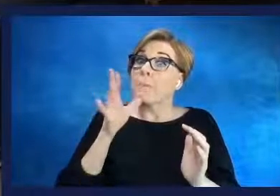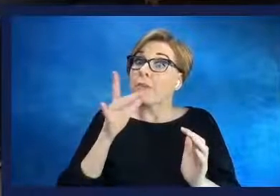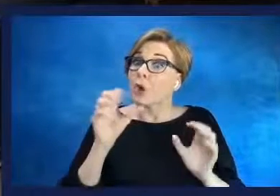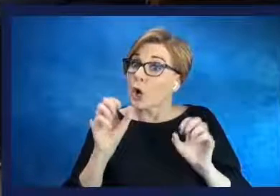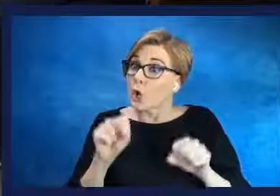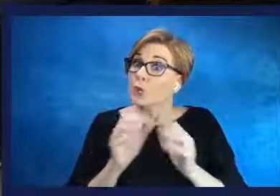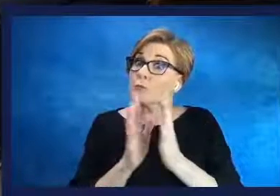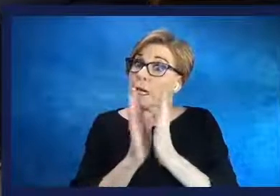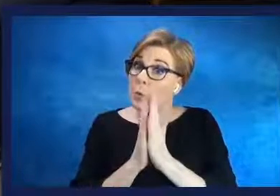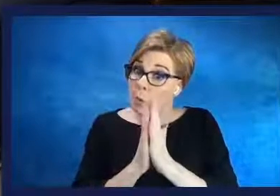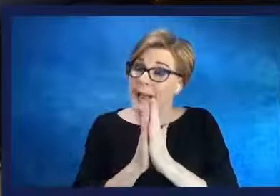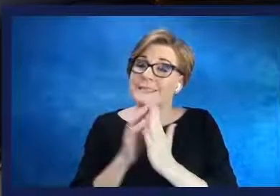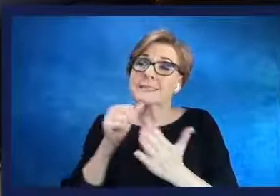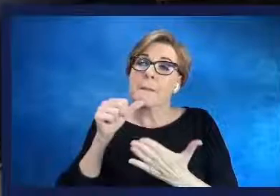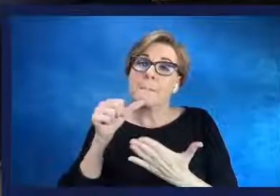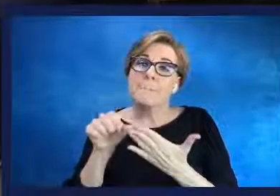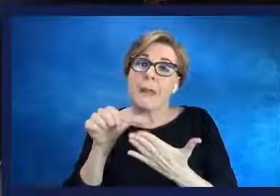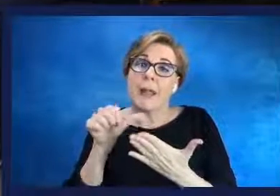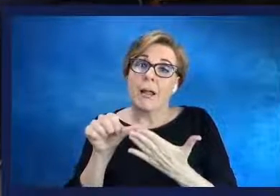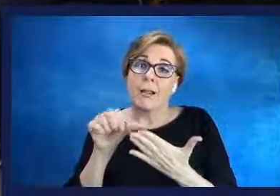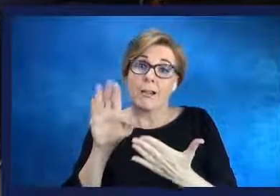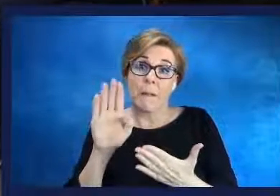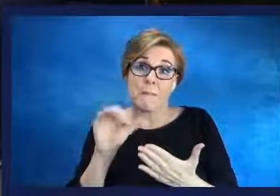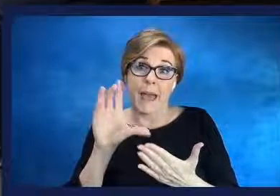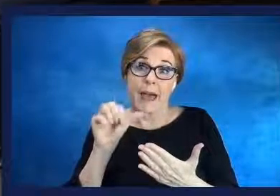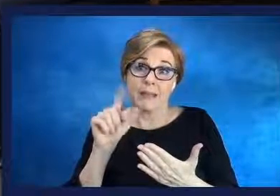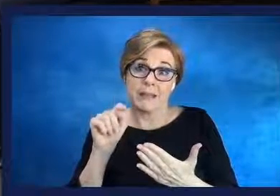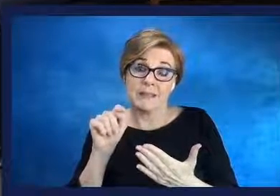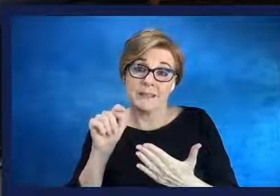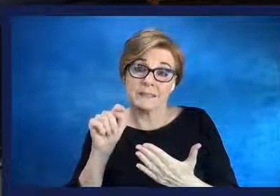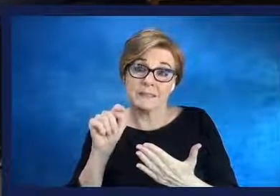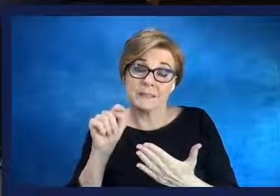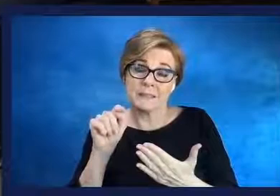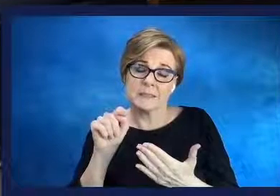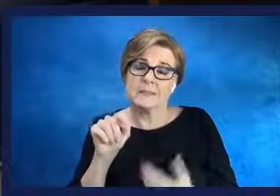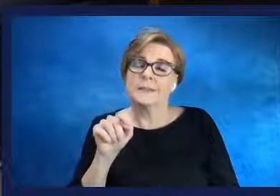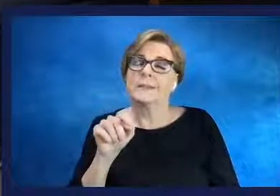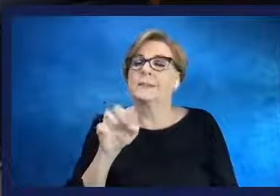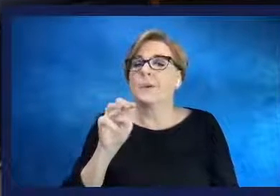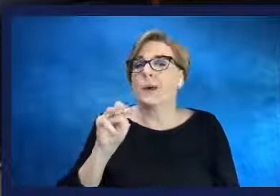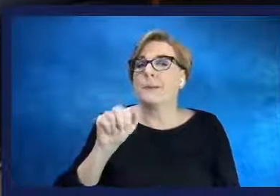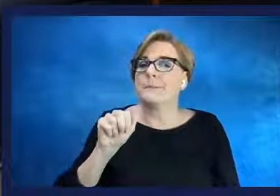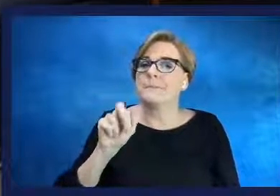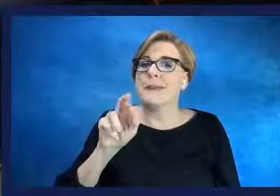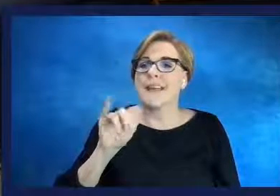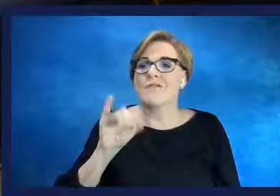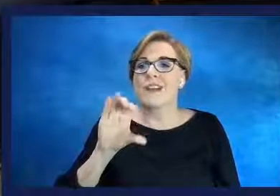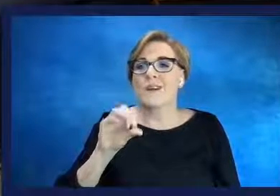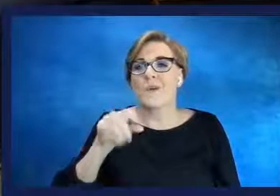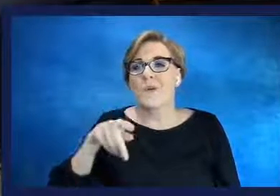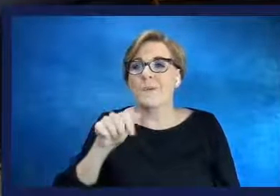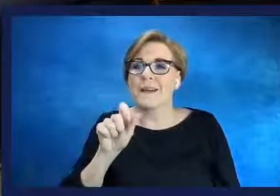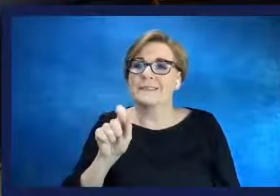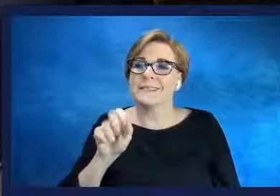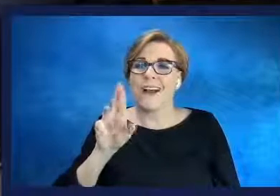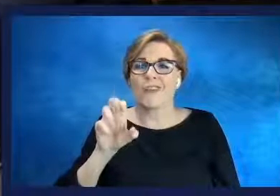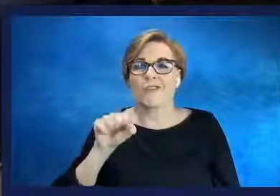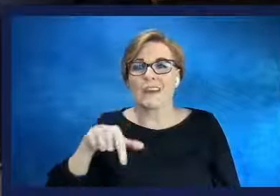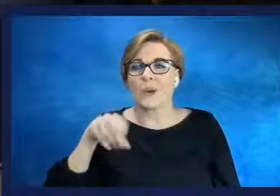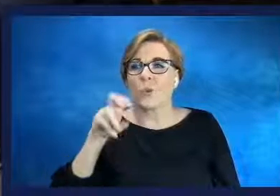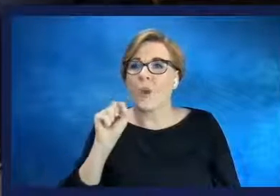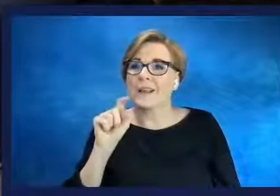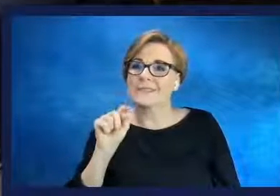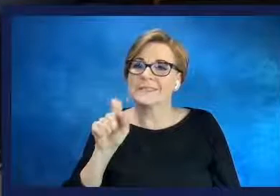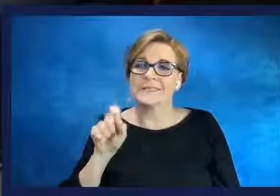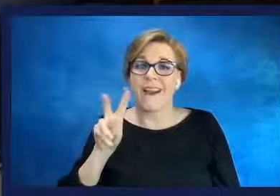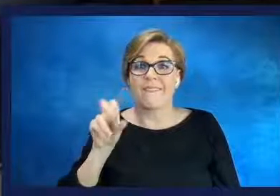at request.maricopa.vote. I'll continually plug the site, yes. But can make that request for a regular ballot.